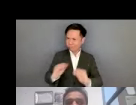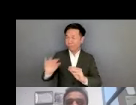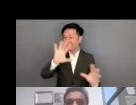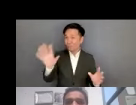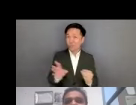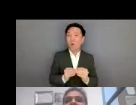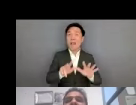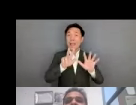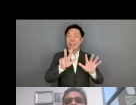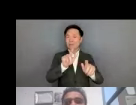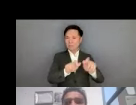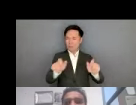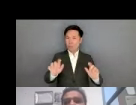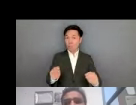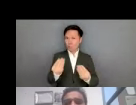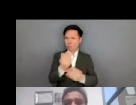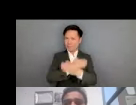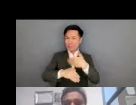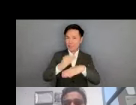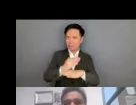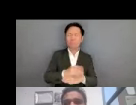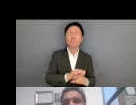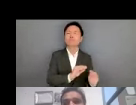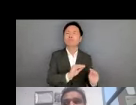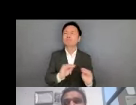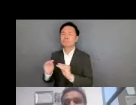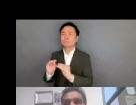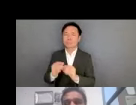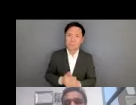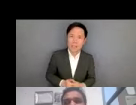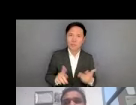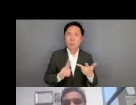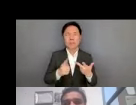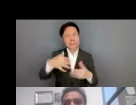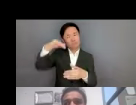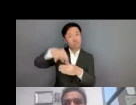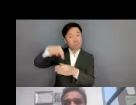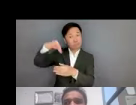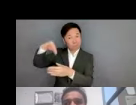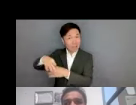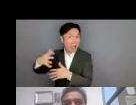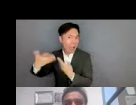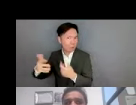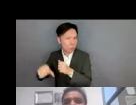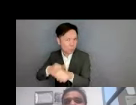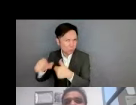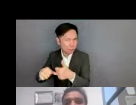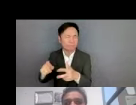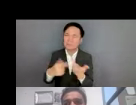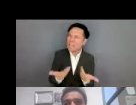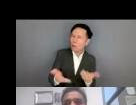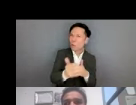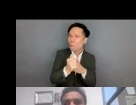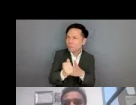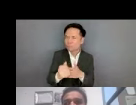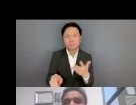basic things, and the other things such as the democratic the democratic leadership, the